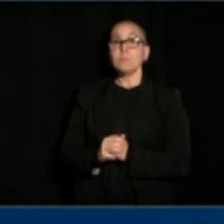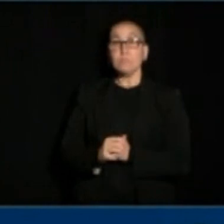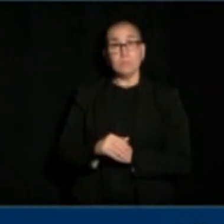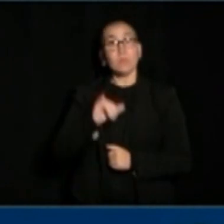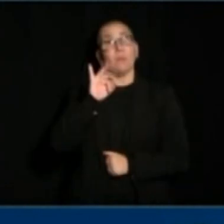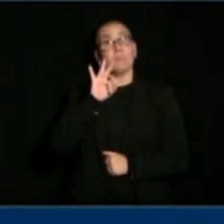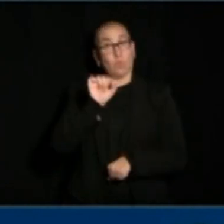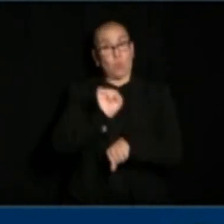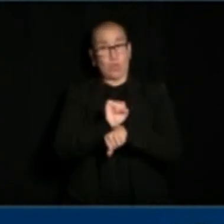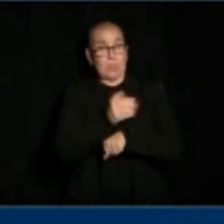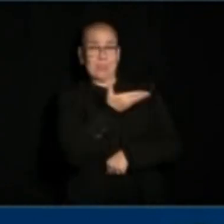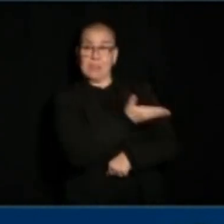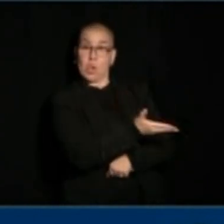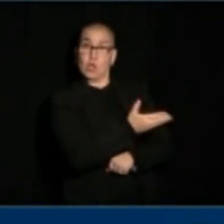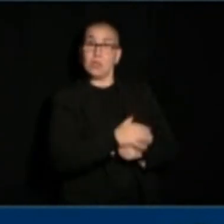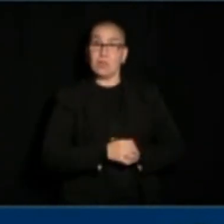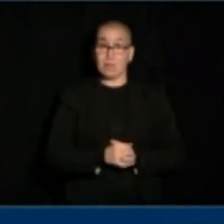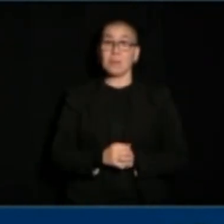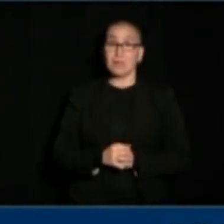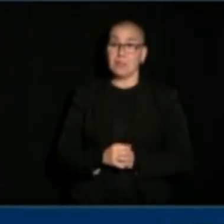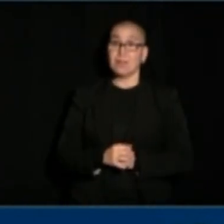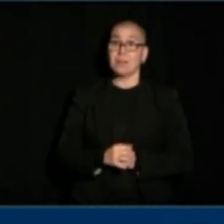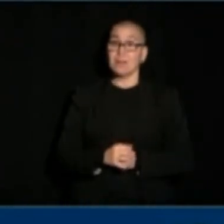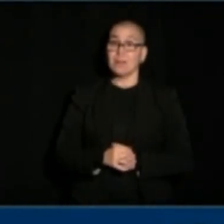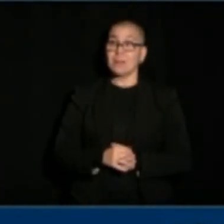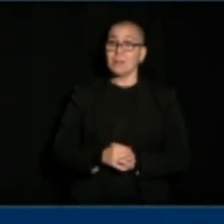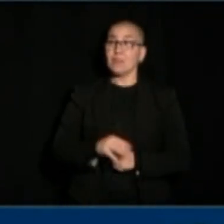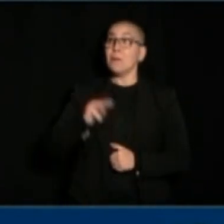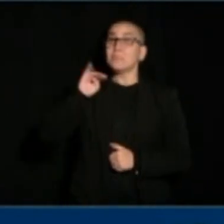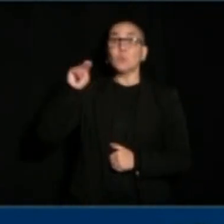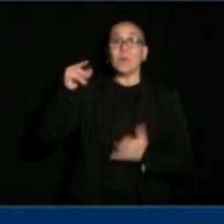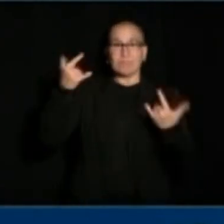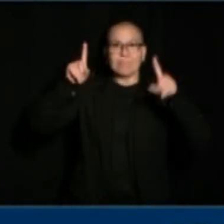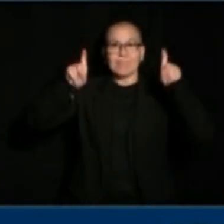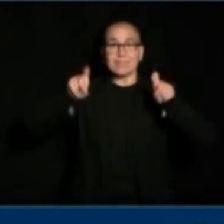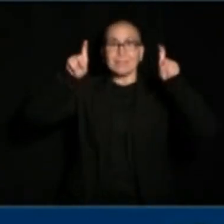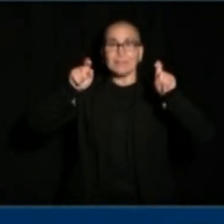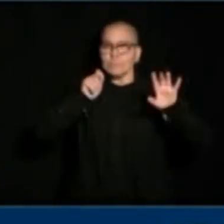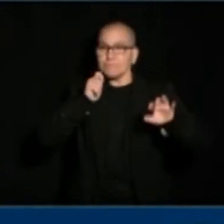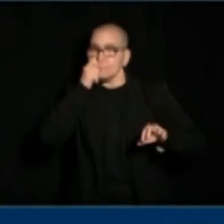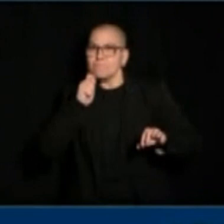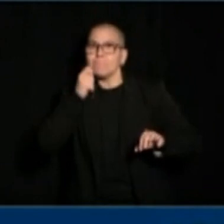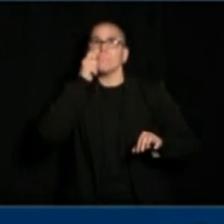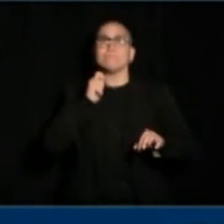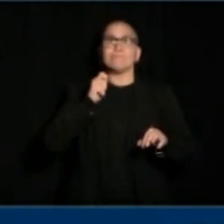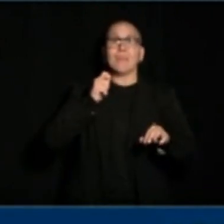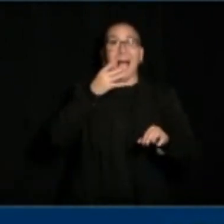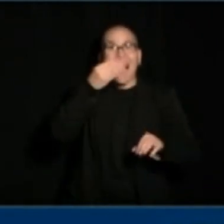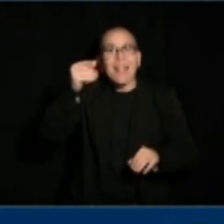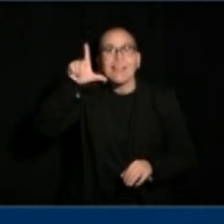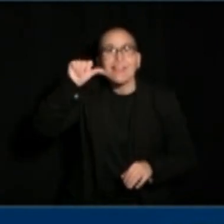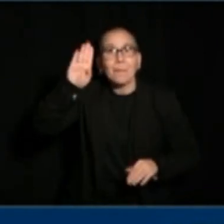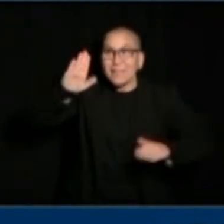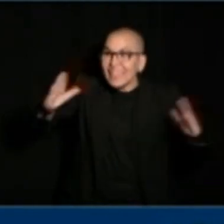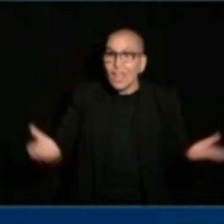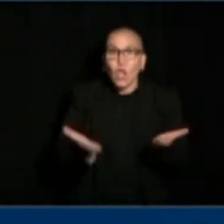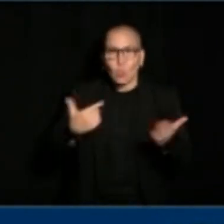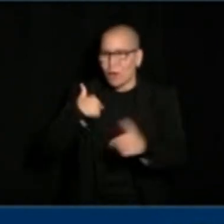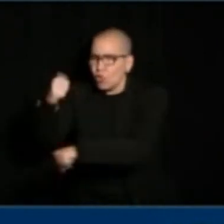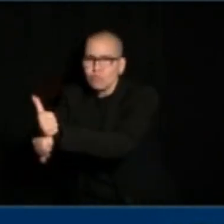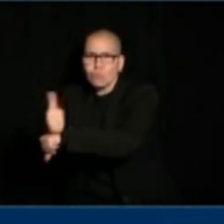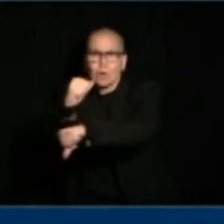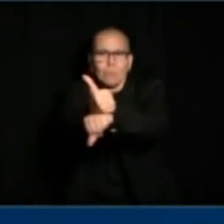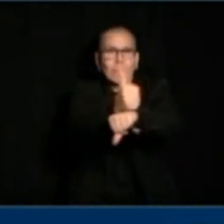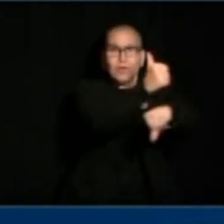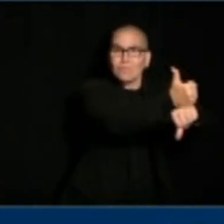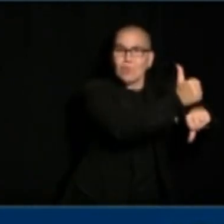now a national leader in testing. We brought the testing lab to Minnesota. We've expanded it. At one point early in May, I promised you I would